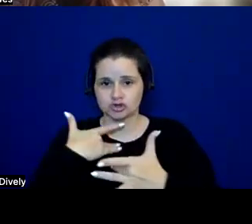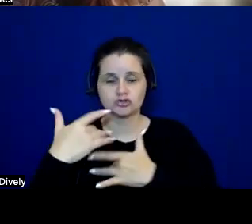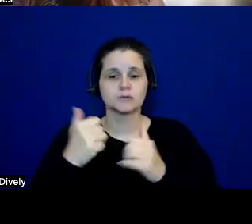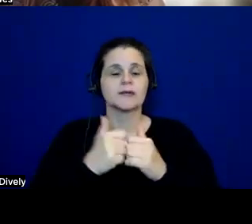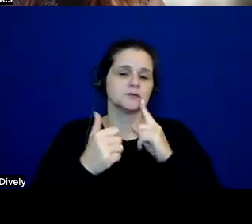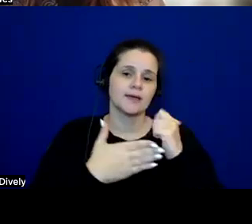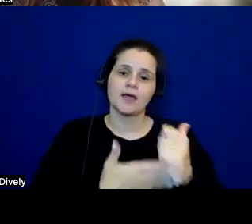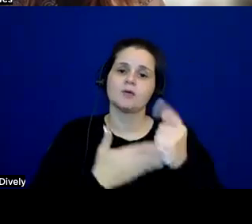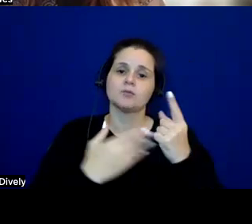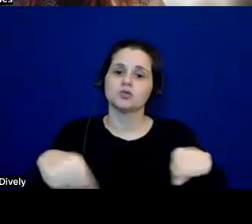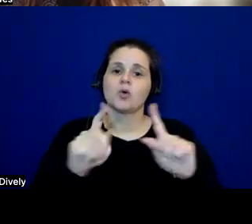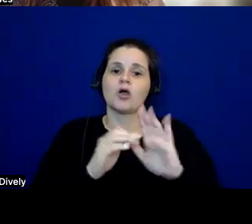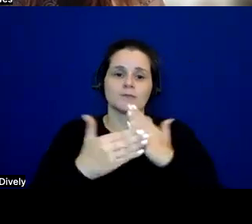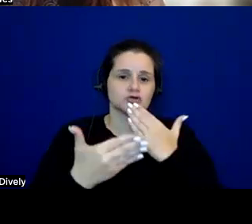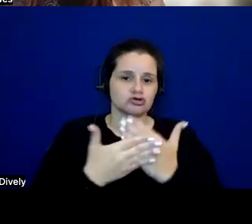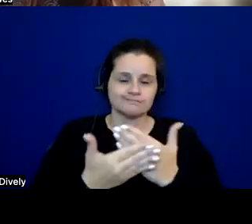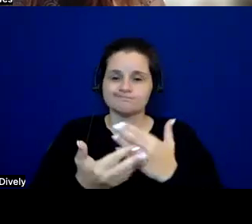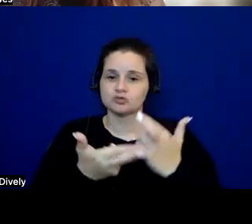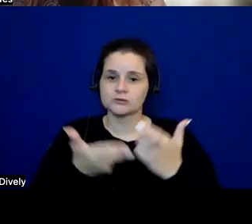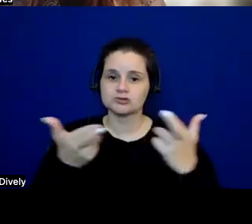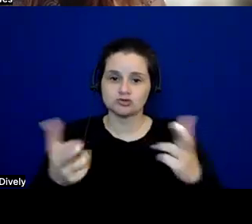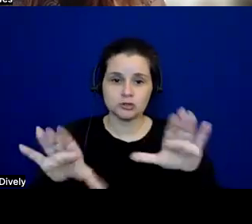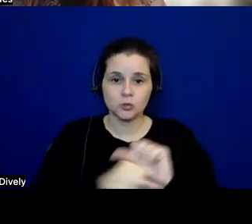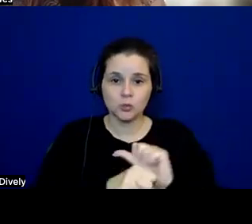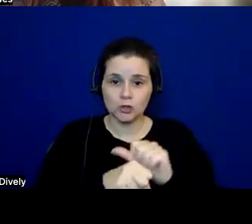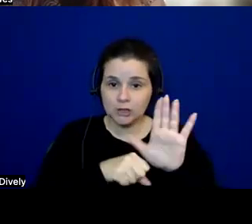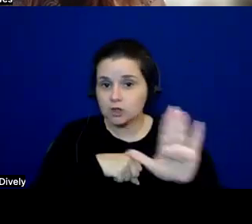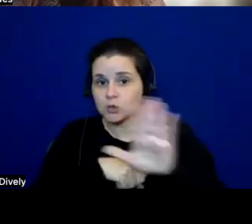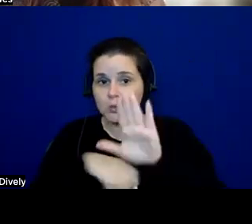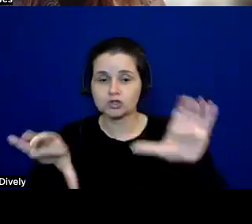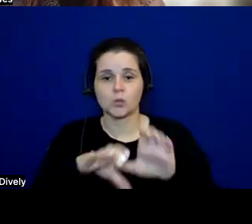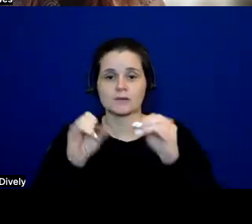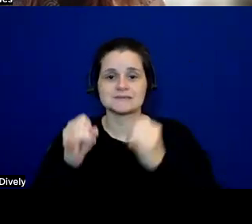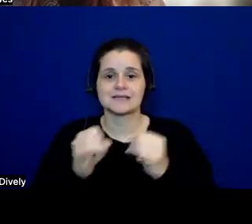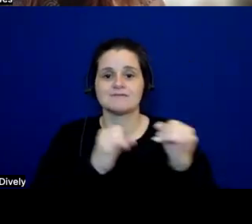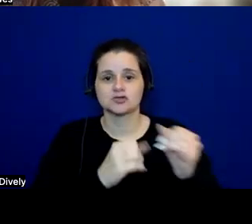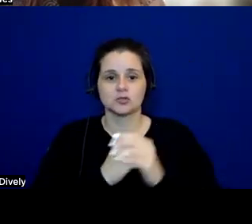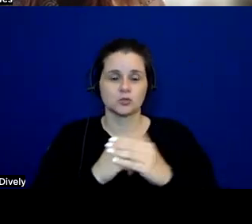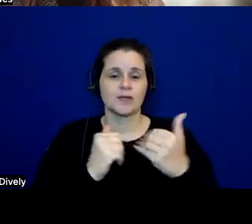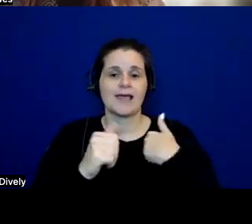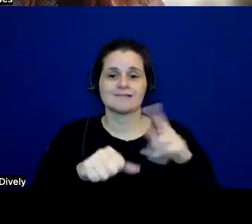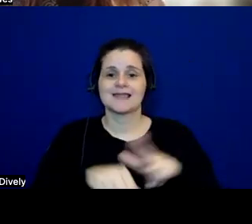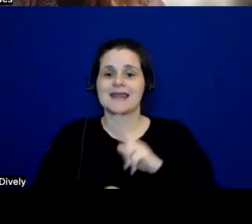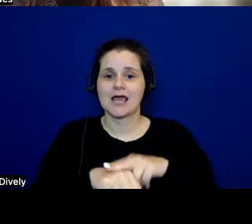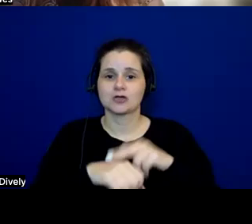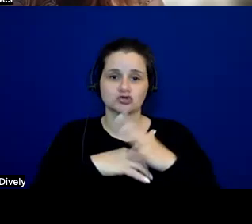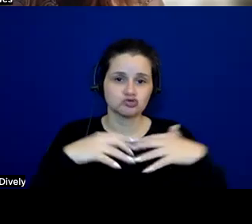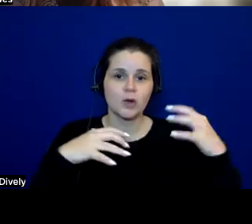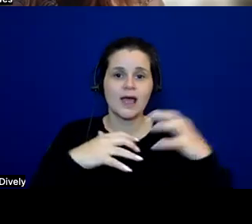you all be well resourced in the work that you're doing and as individuals. So we do have the National Tribal Sexual